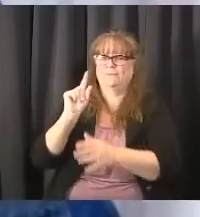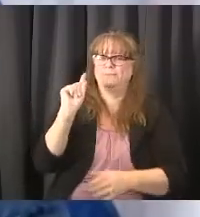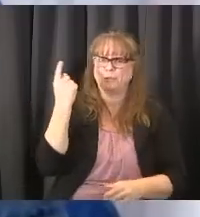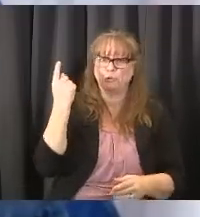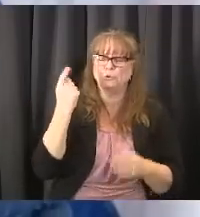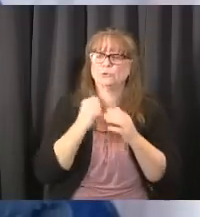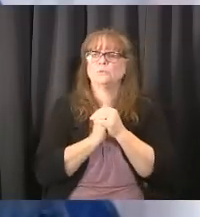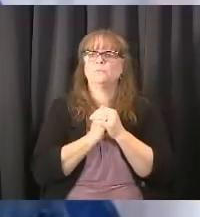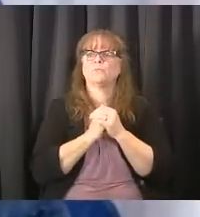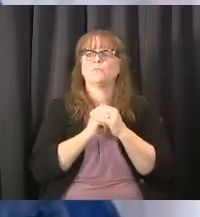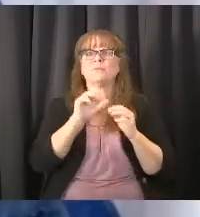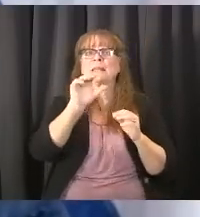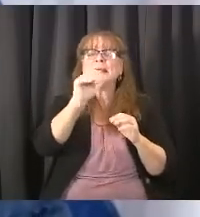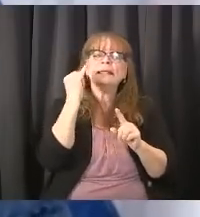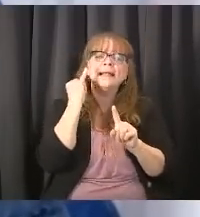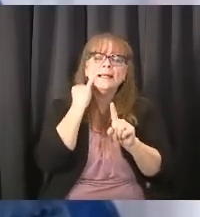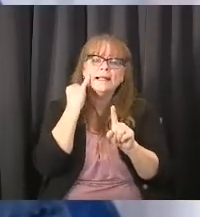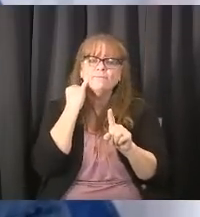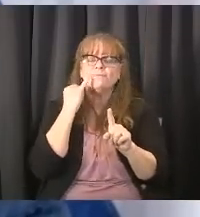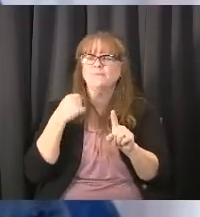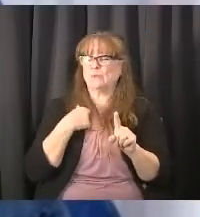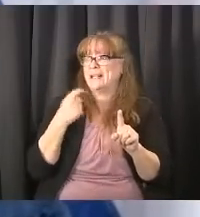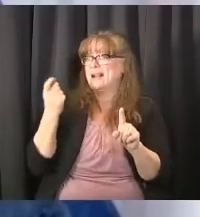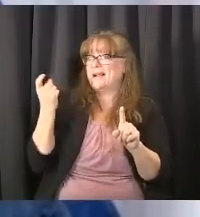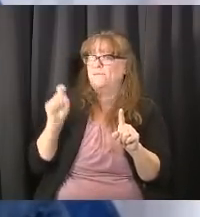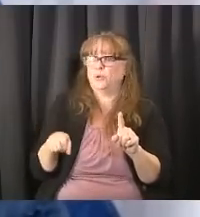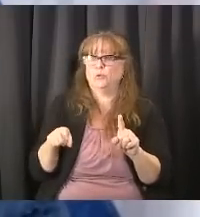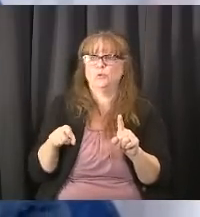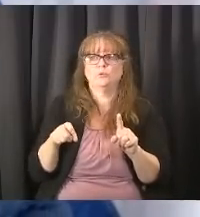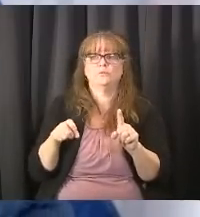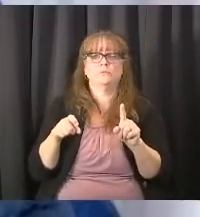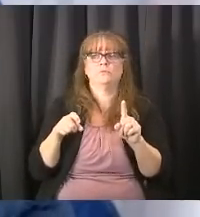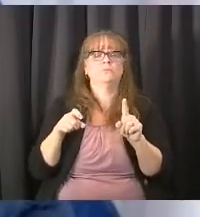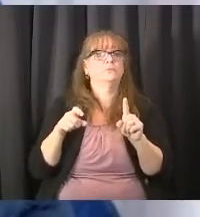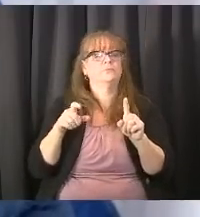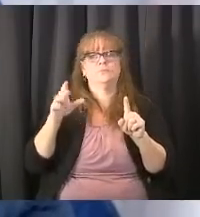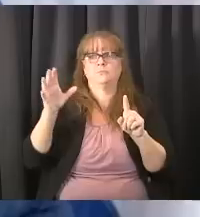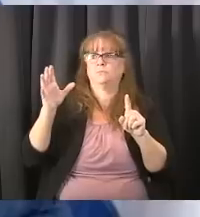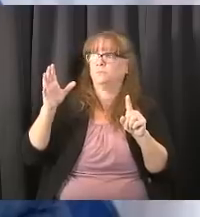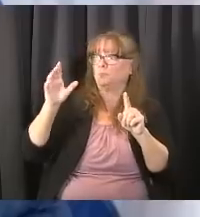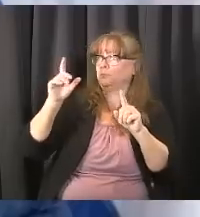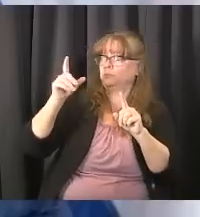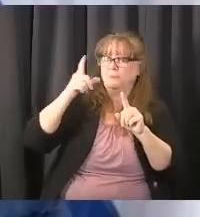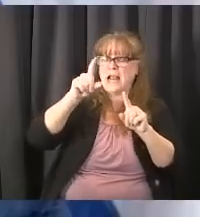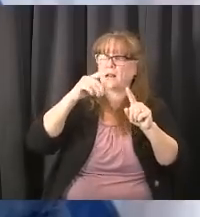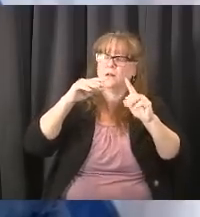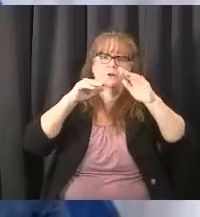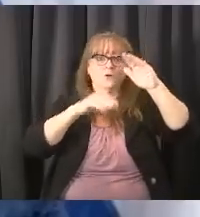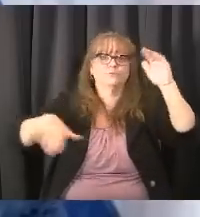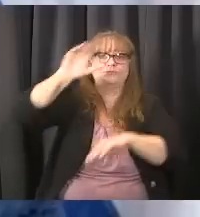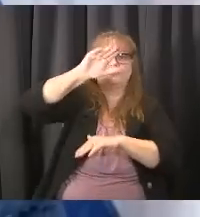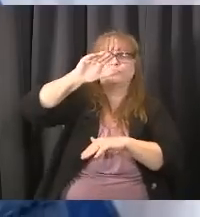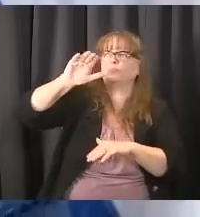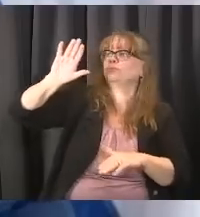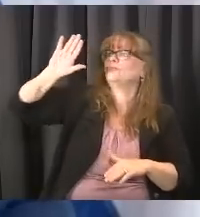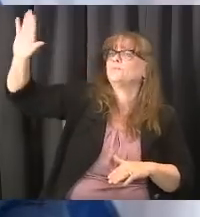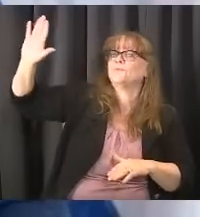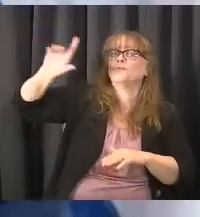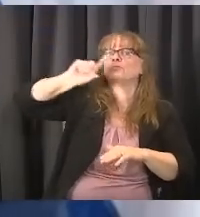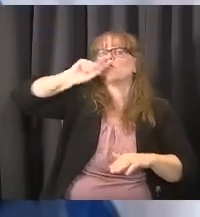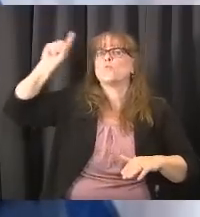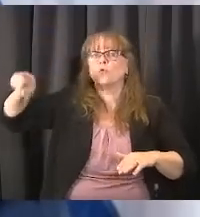effectively supersede and take over distribution at nursing homes and long-term living facilities.